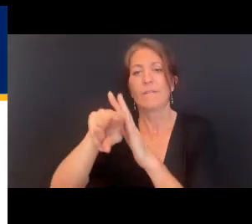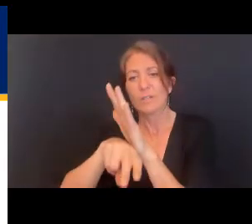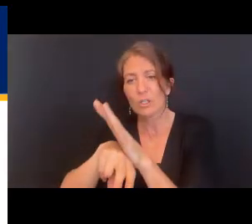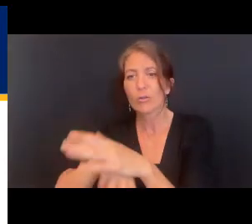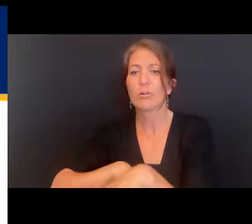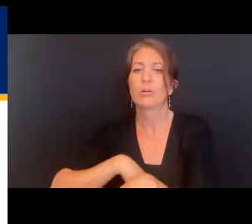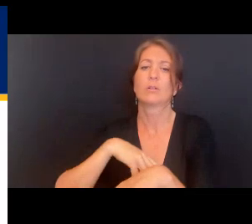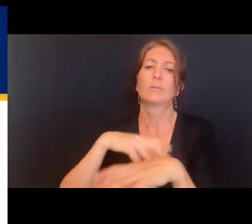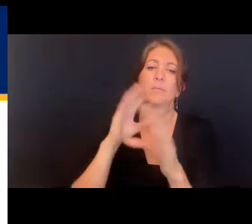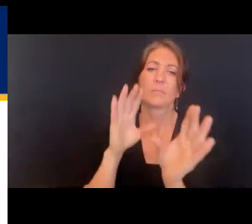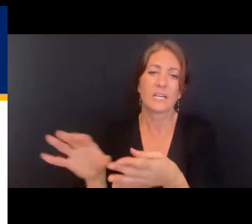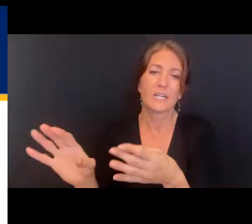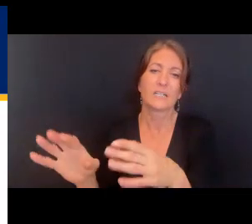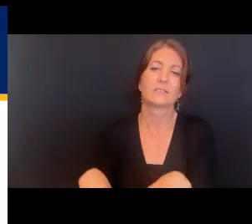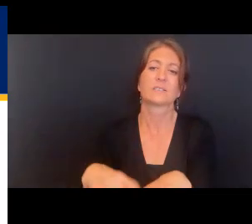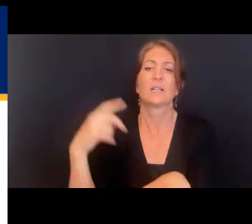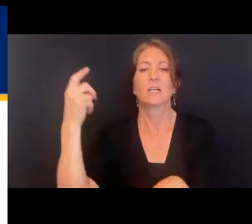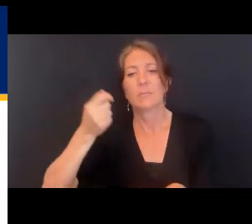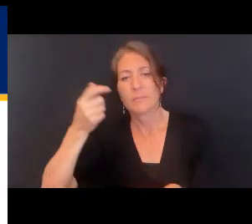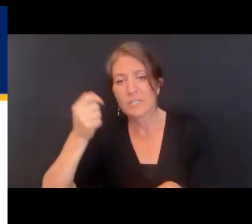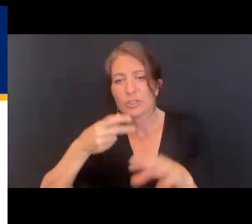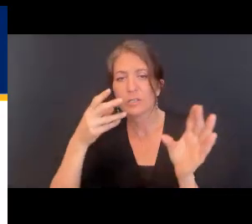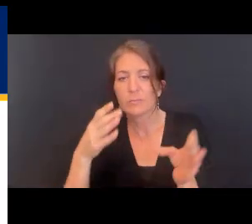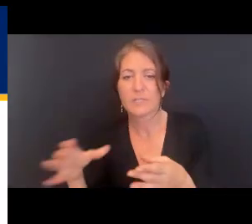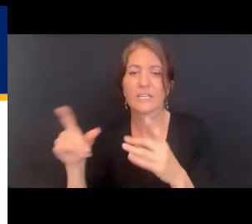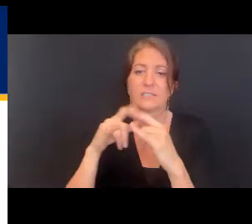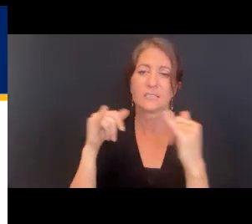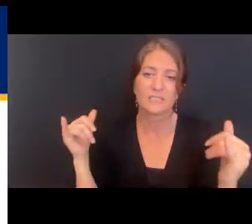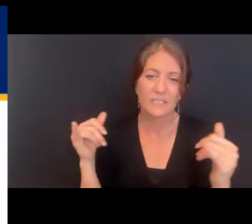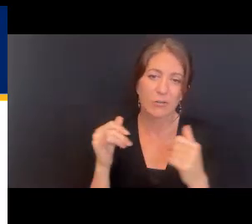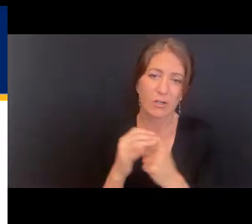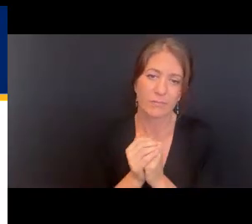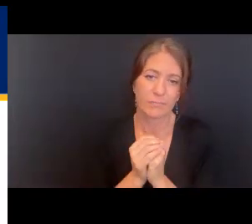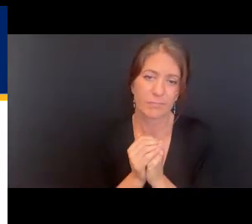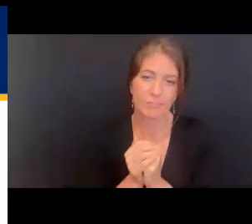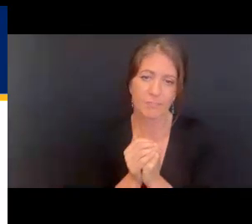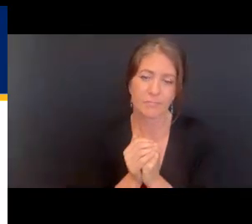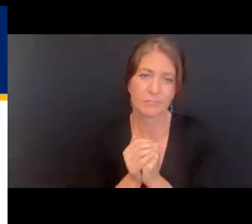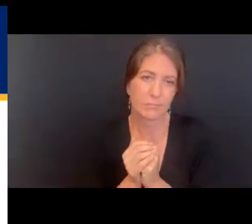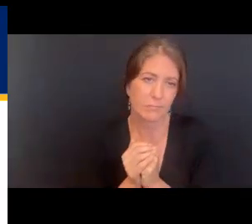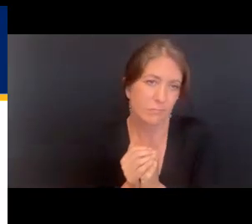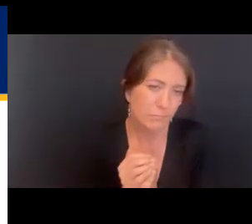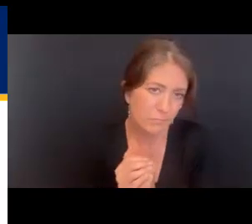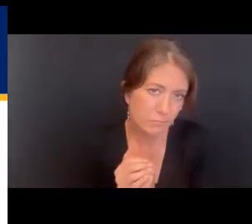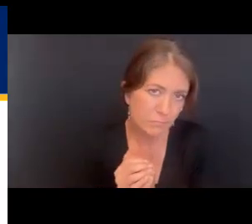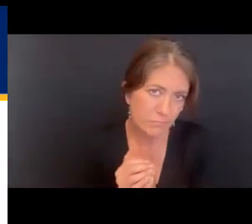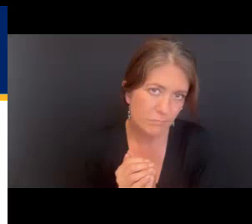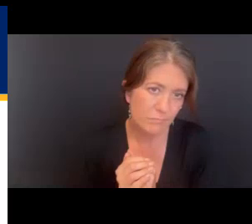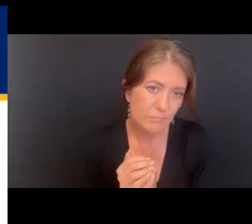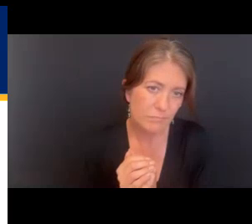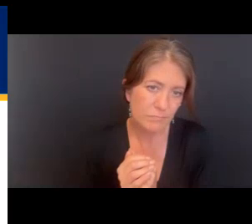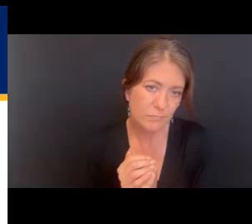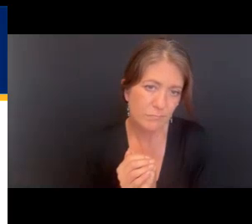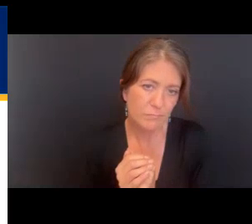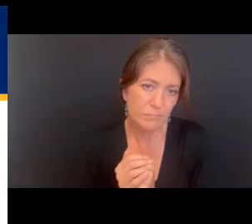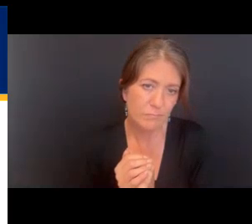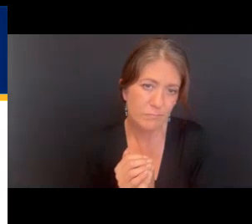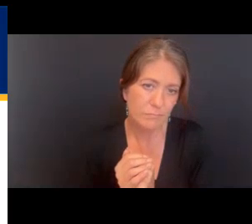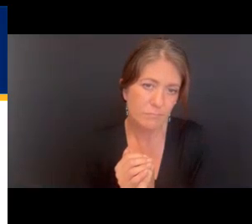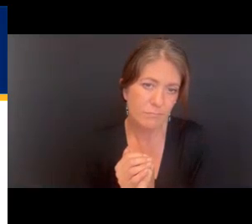also assist with obtaining documentation to support initial programmatic eligibility for individuals seeking services on the HCBS